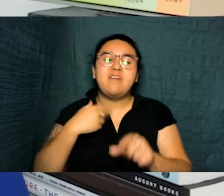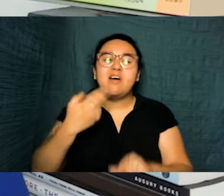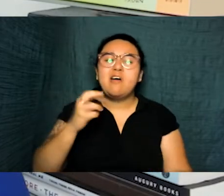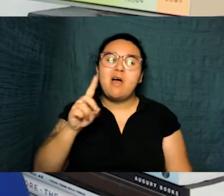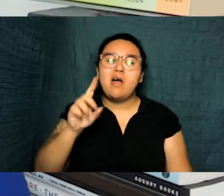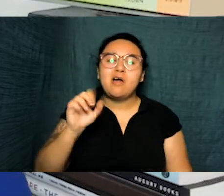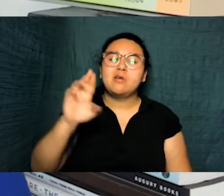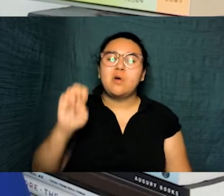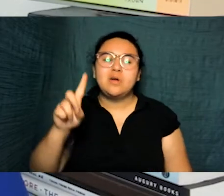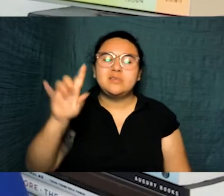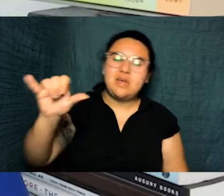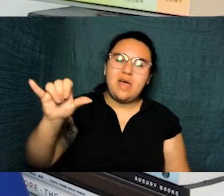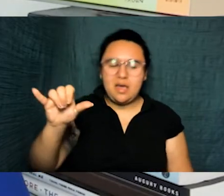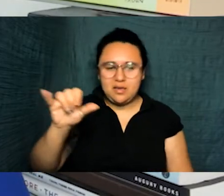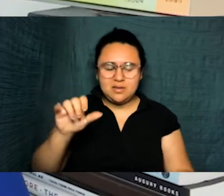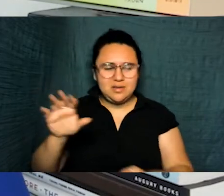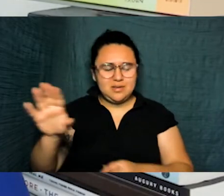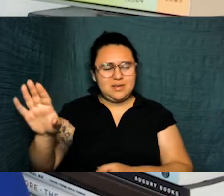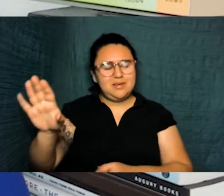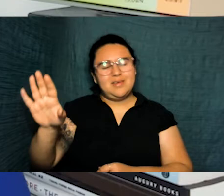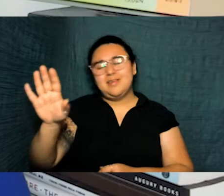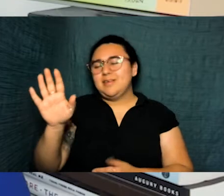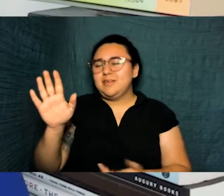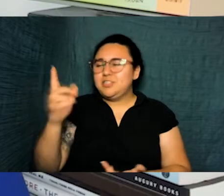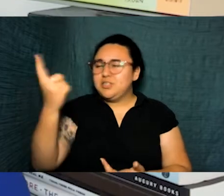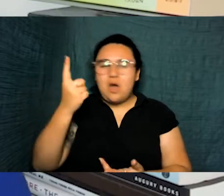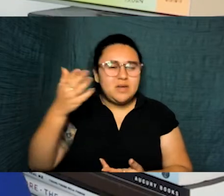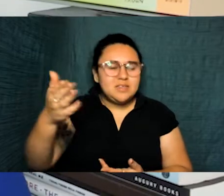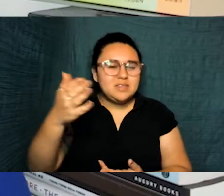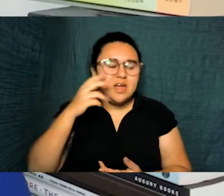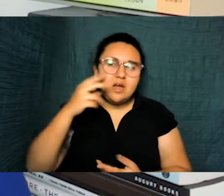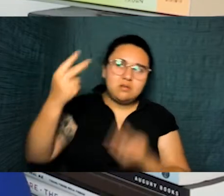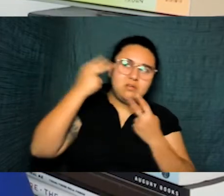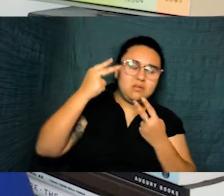my slack and made sure that I knew that. I couldn't look at her.